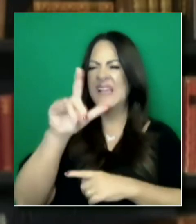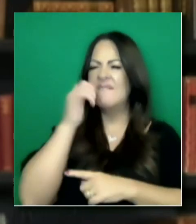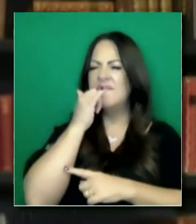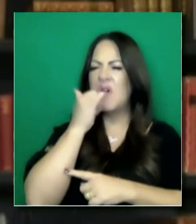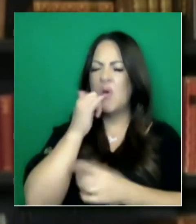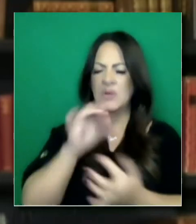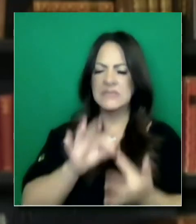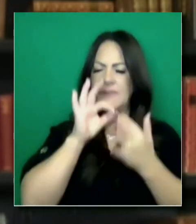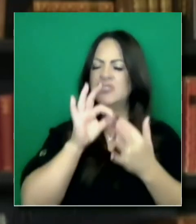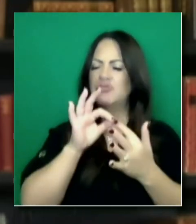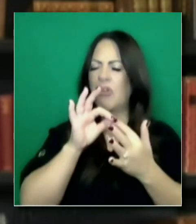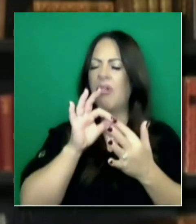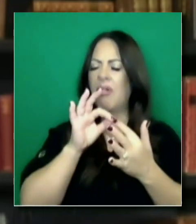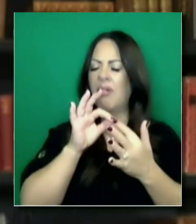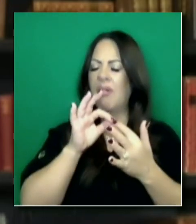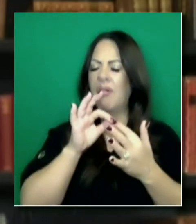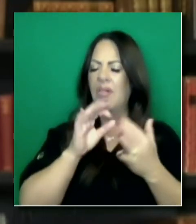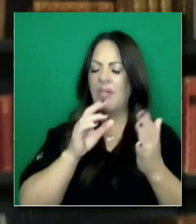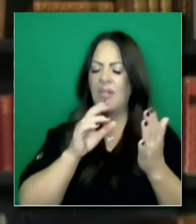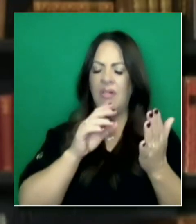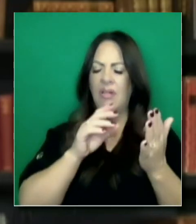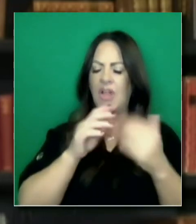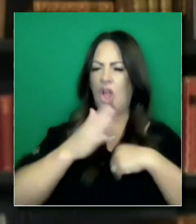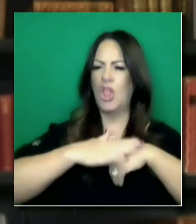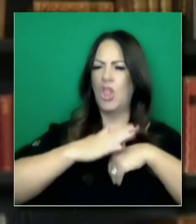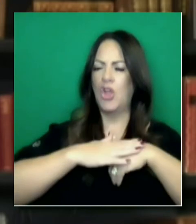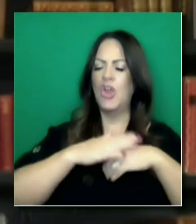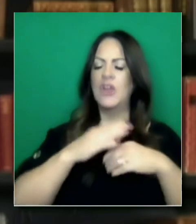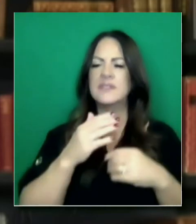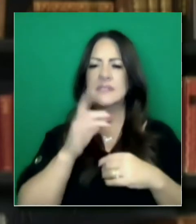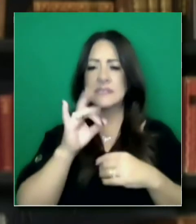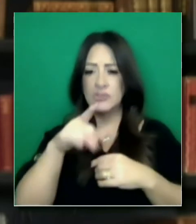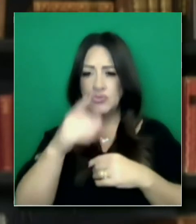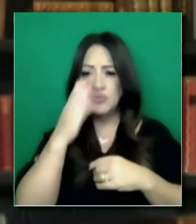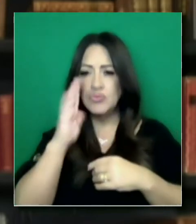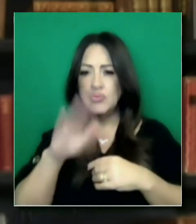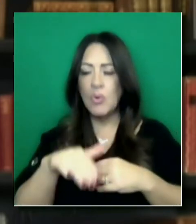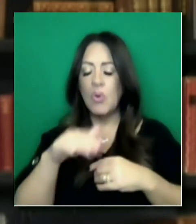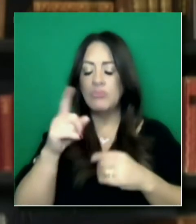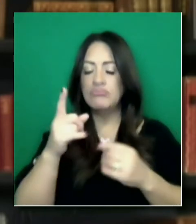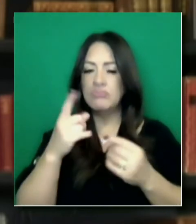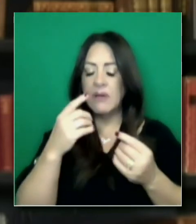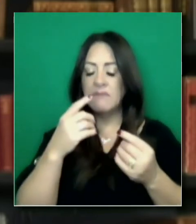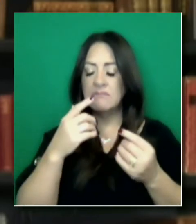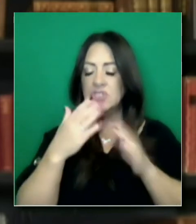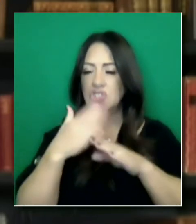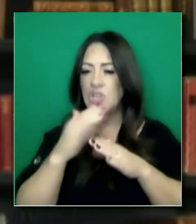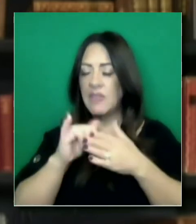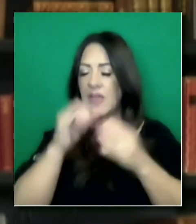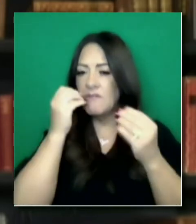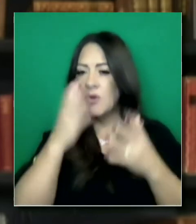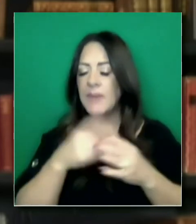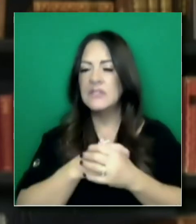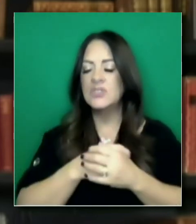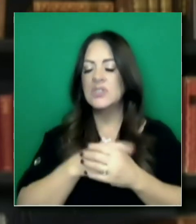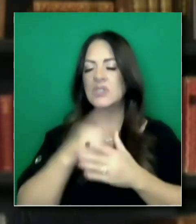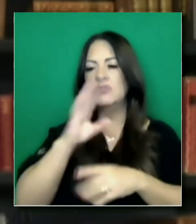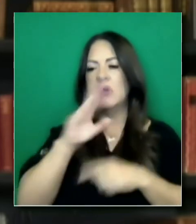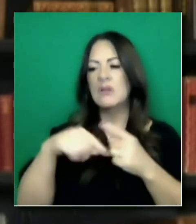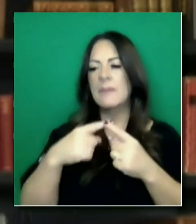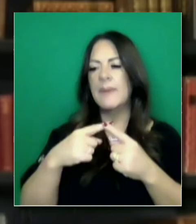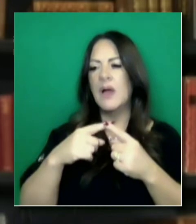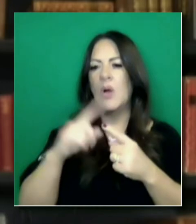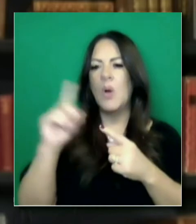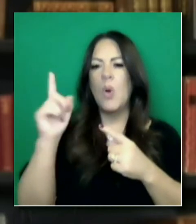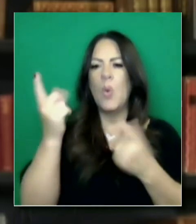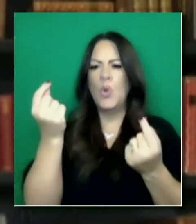comply? And can you go into any more details as far as, where will you be putting some of these people? You mentioned more generally about surge beds